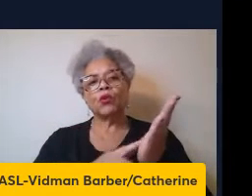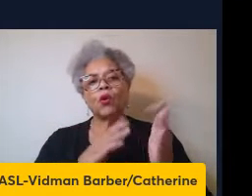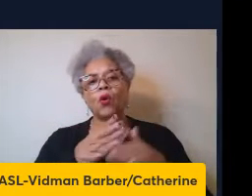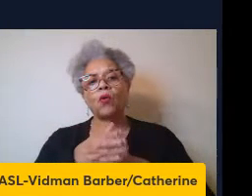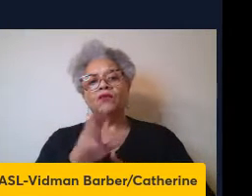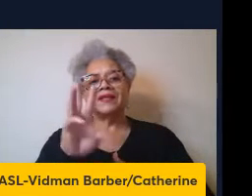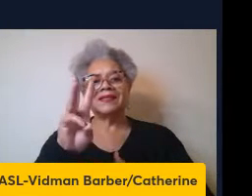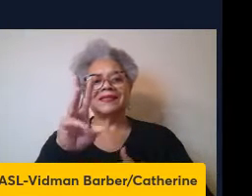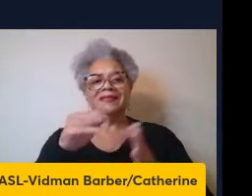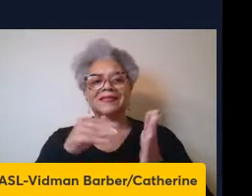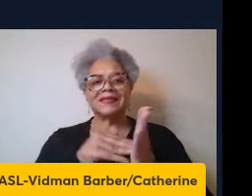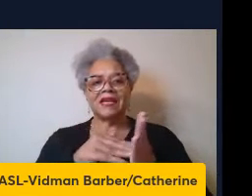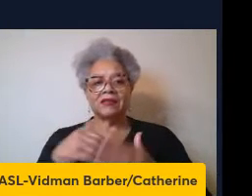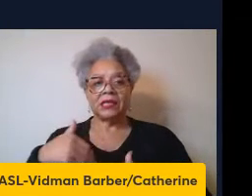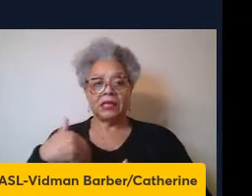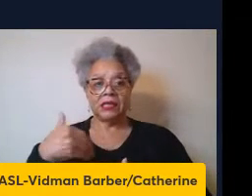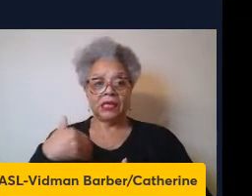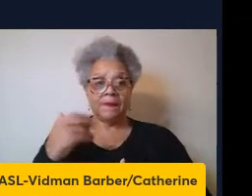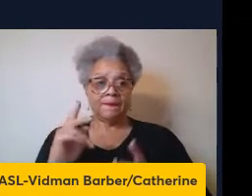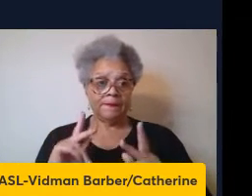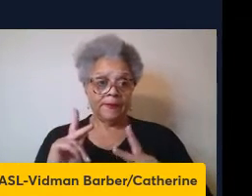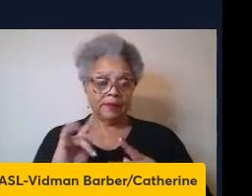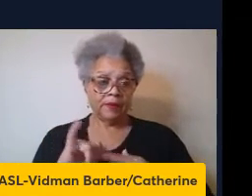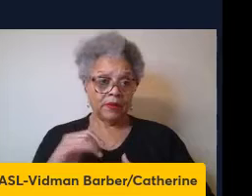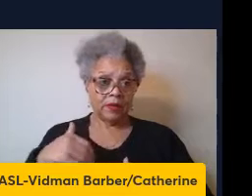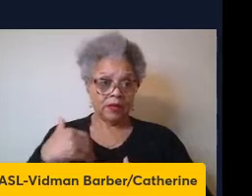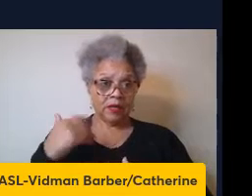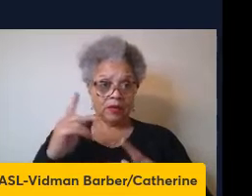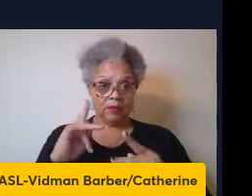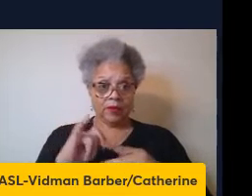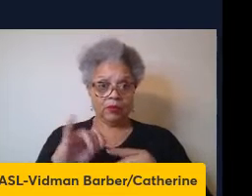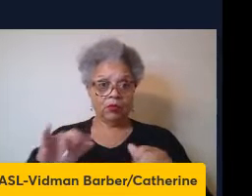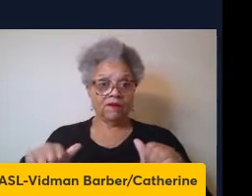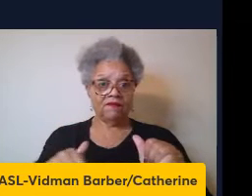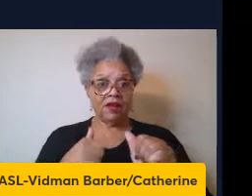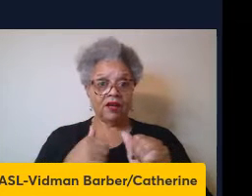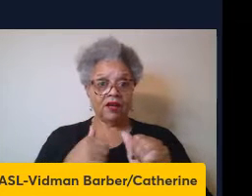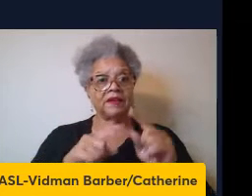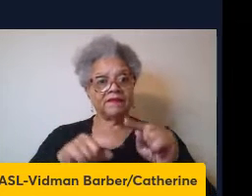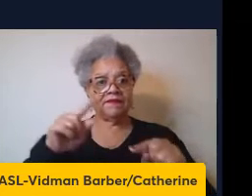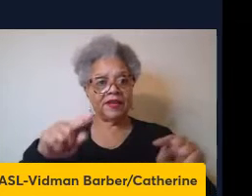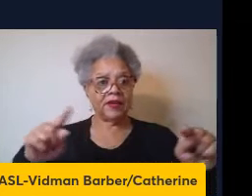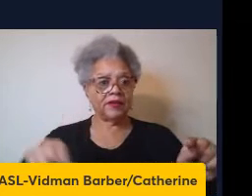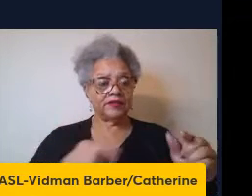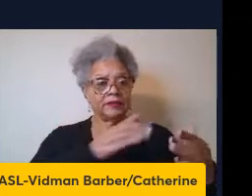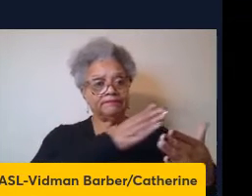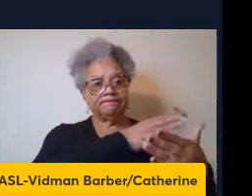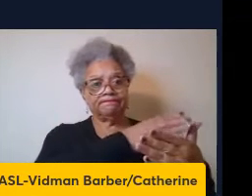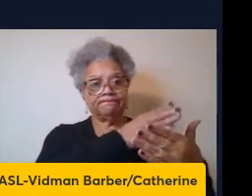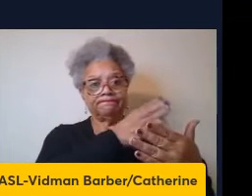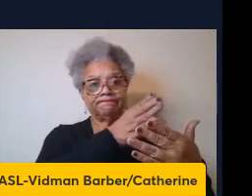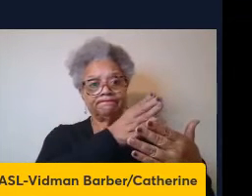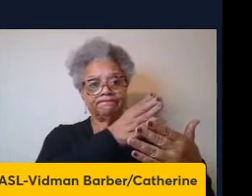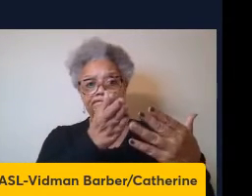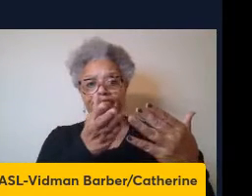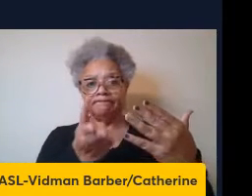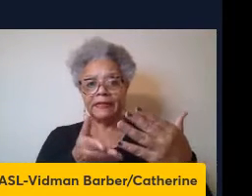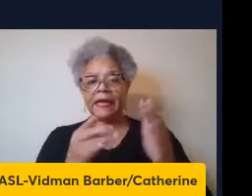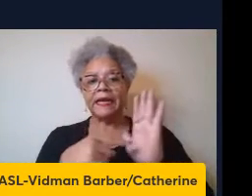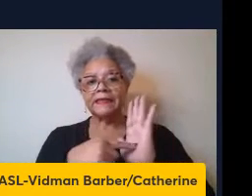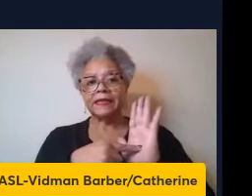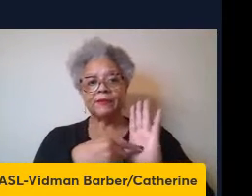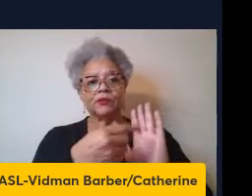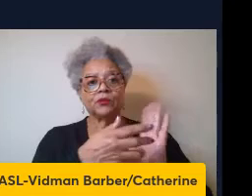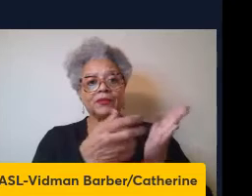adolescents. And these adolescents were followed up at various intervals and samples were